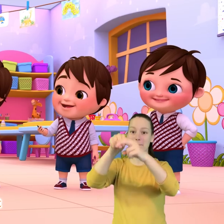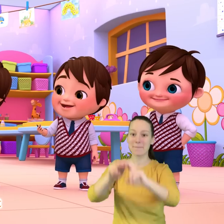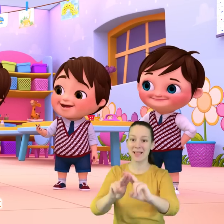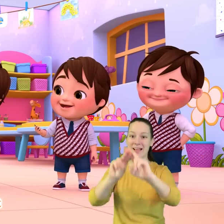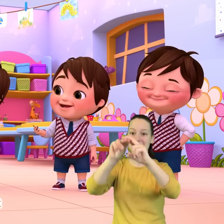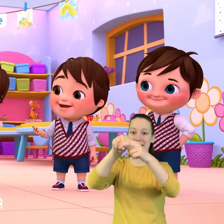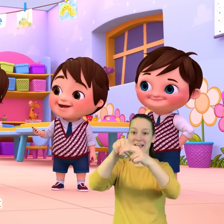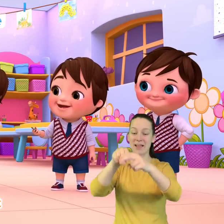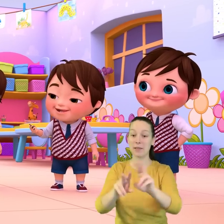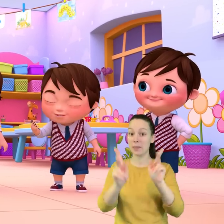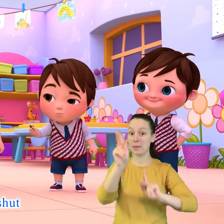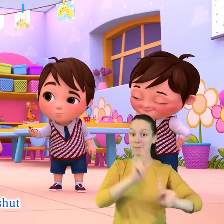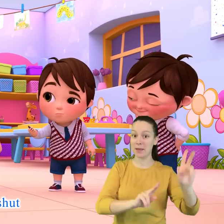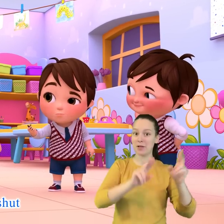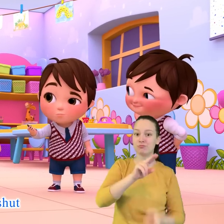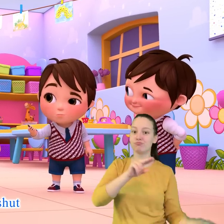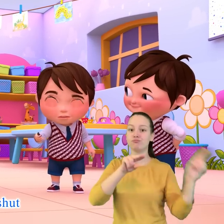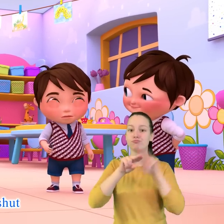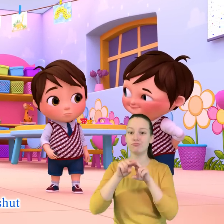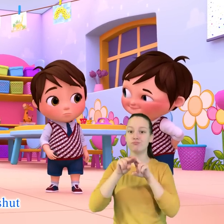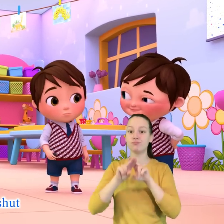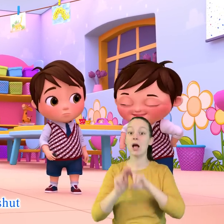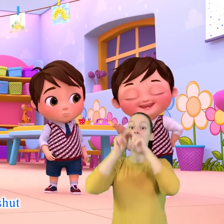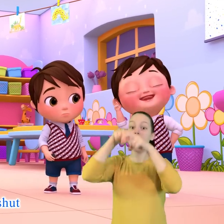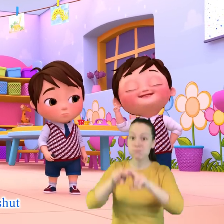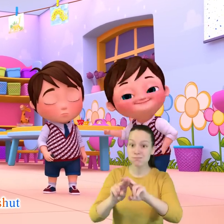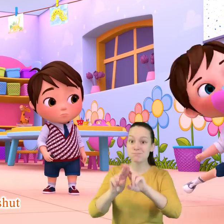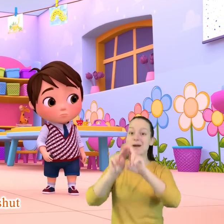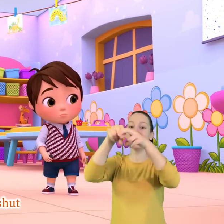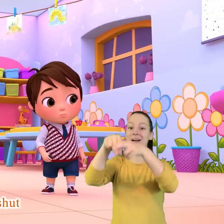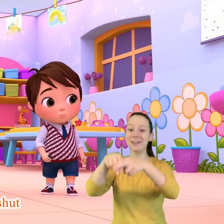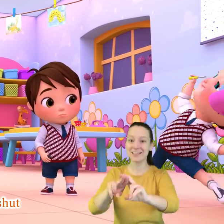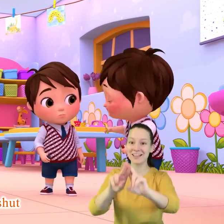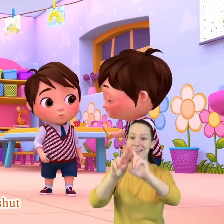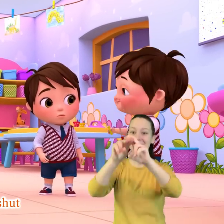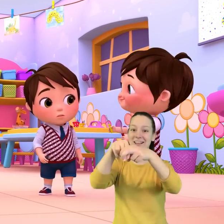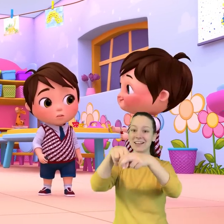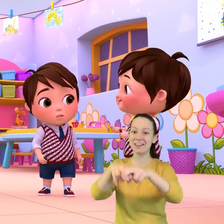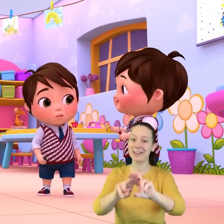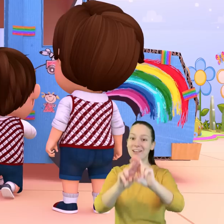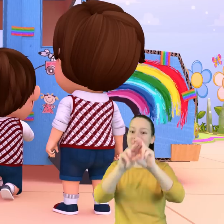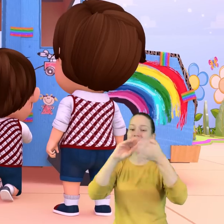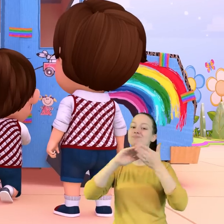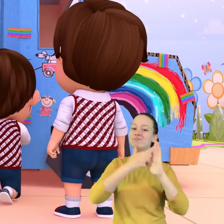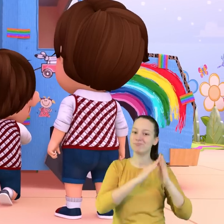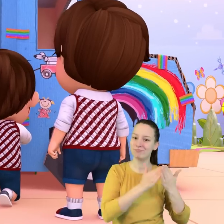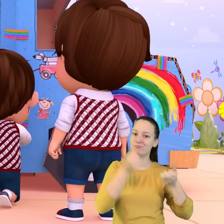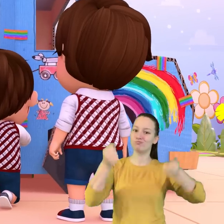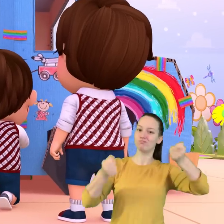open and shut the doors on the bus go open and shut